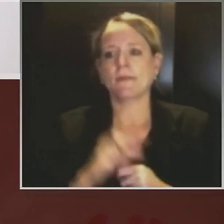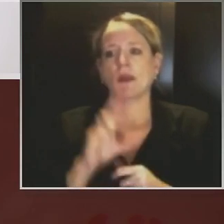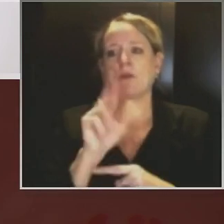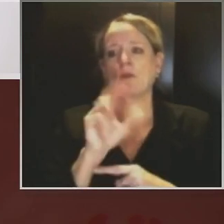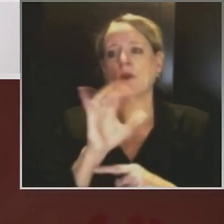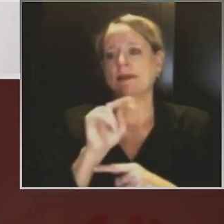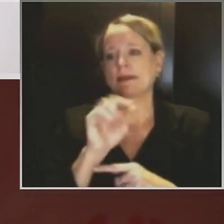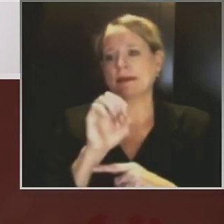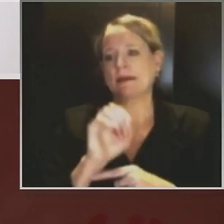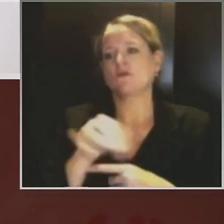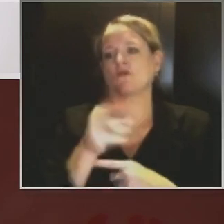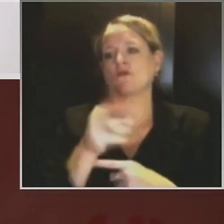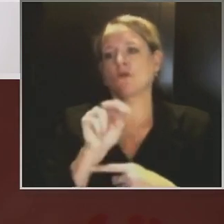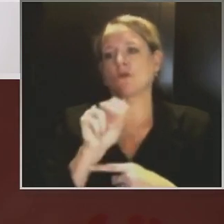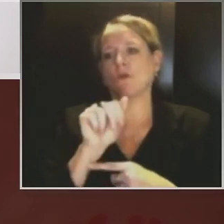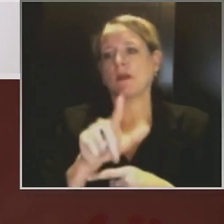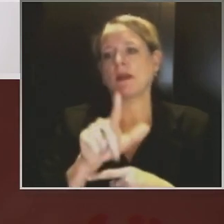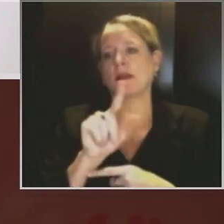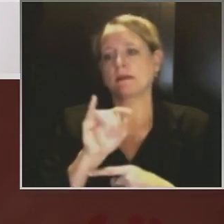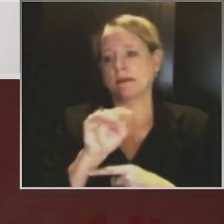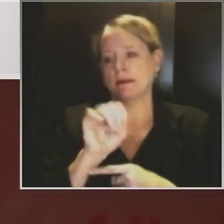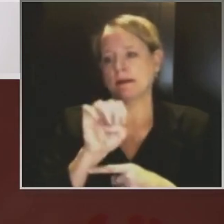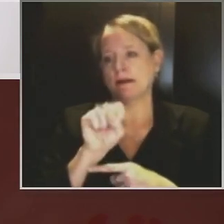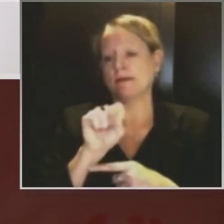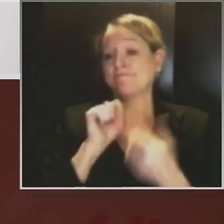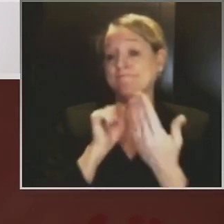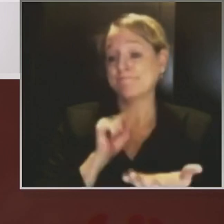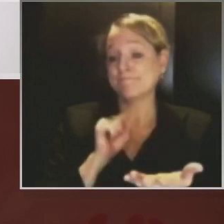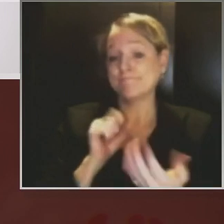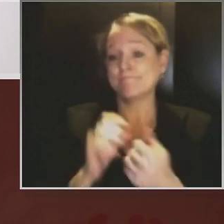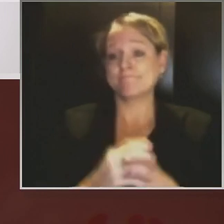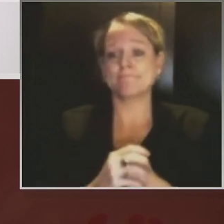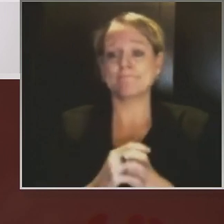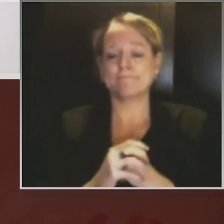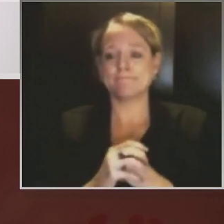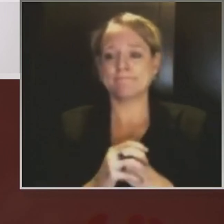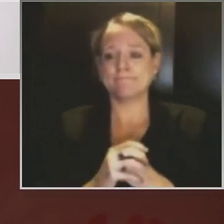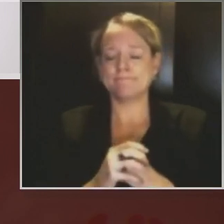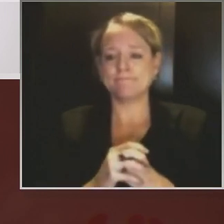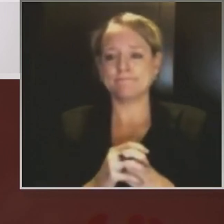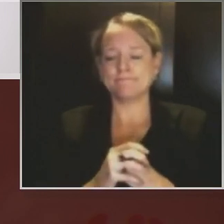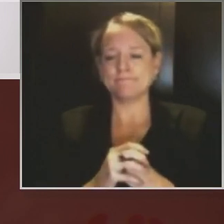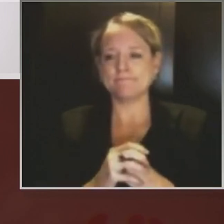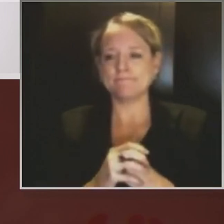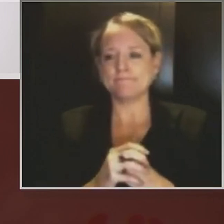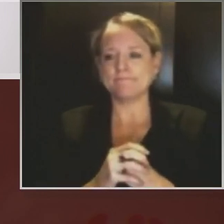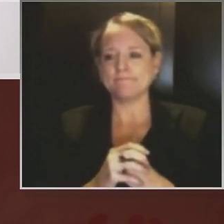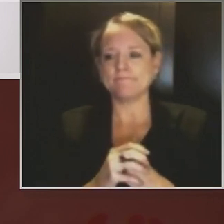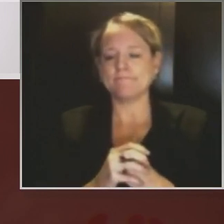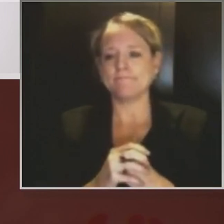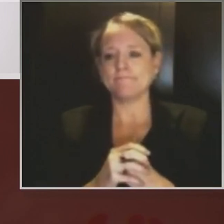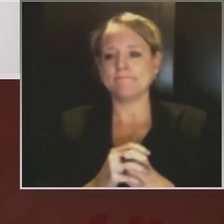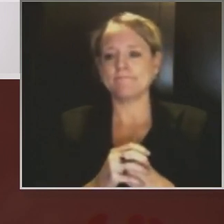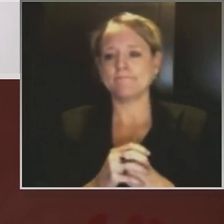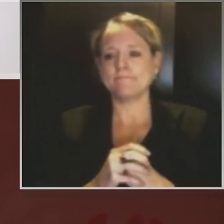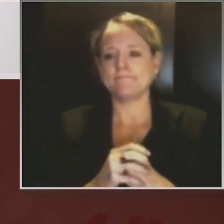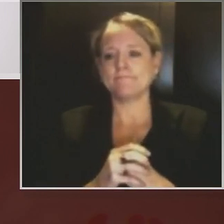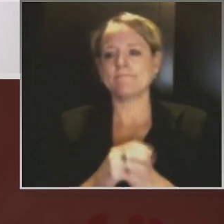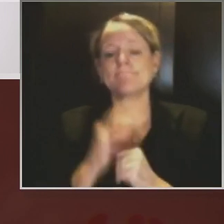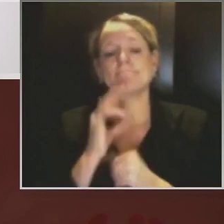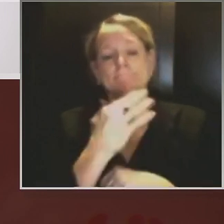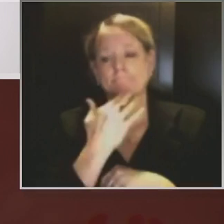Hi guys, thanks for taking the call. The question would be, Aurora Healthcare Ascension and the Wisconsin National Guard have all reported